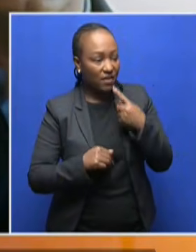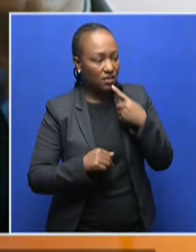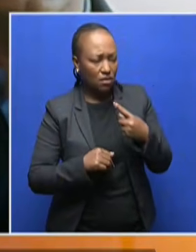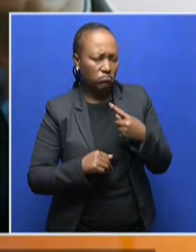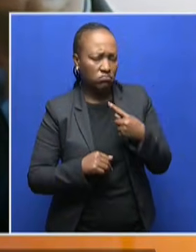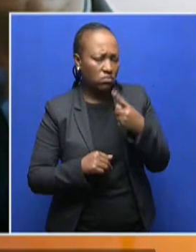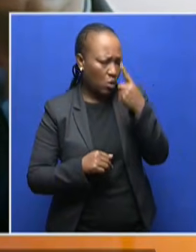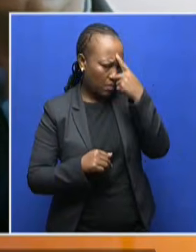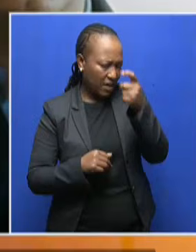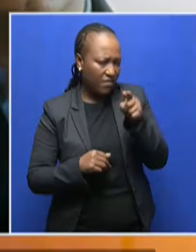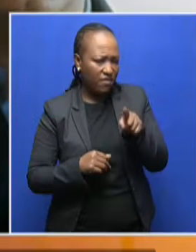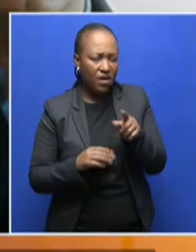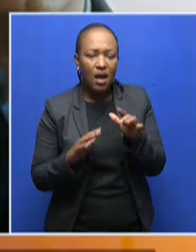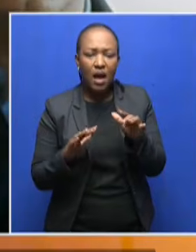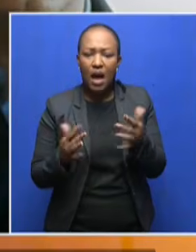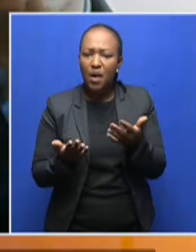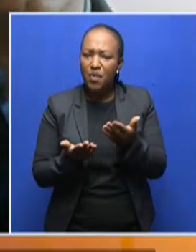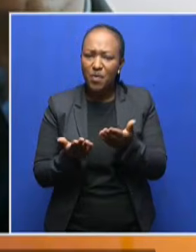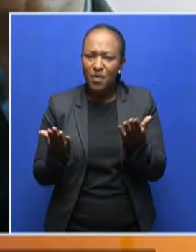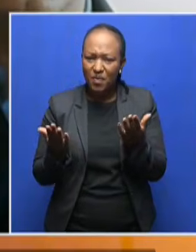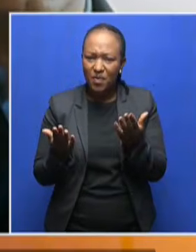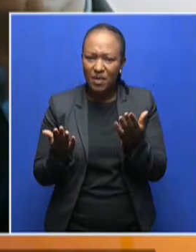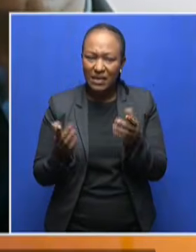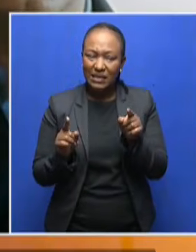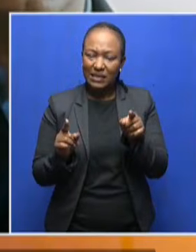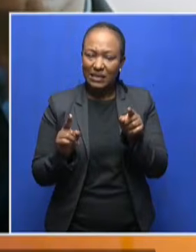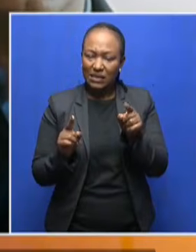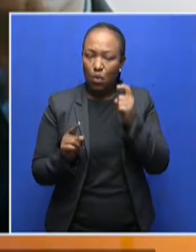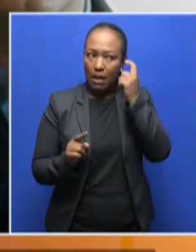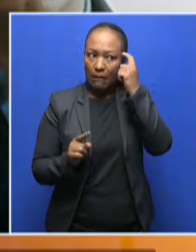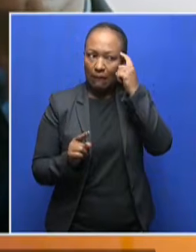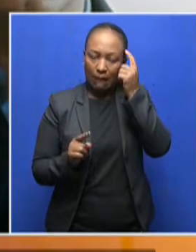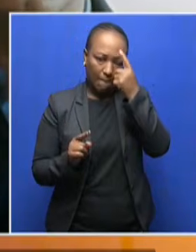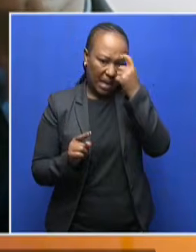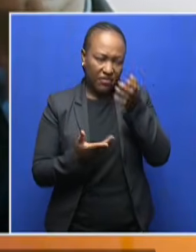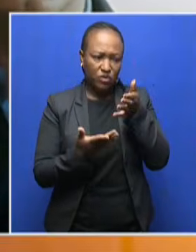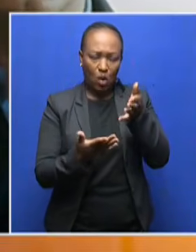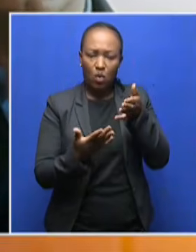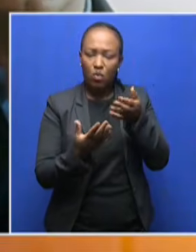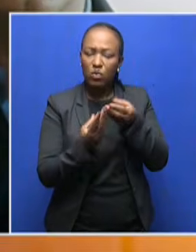do we deal with an increase in that sort of mindset, Dr. Jassat?